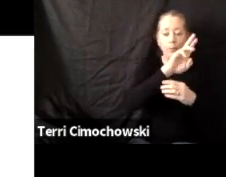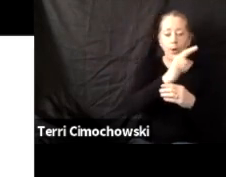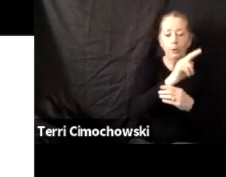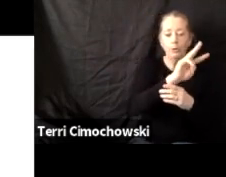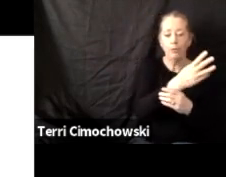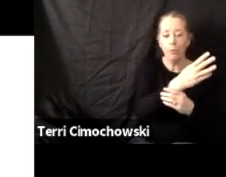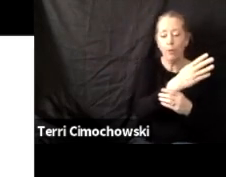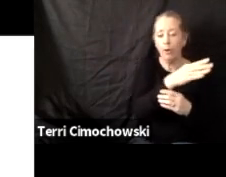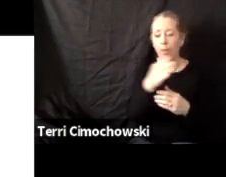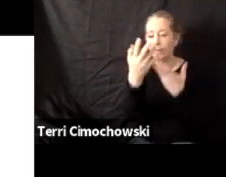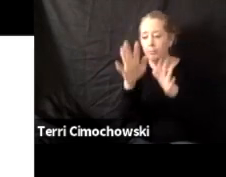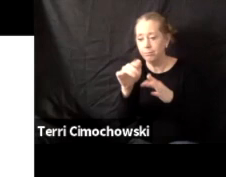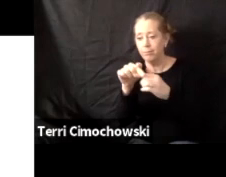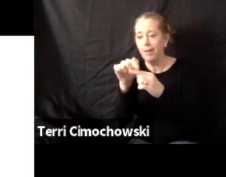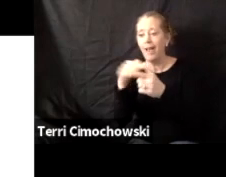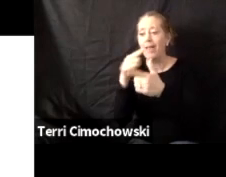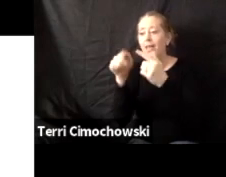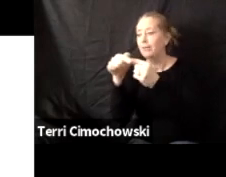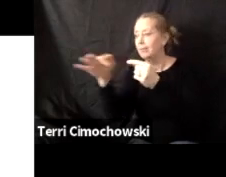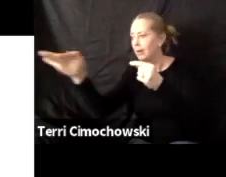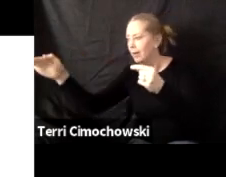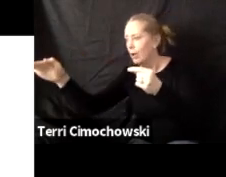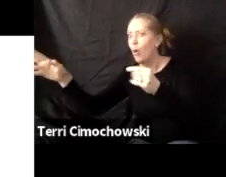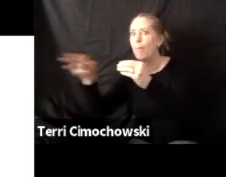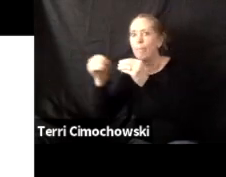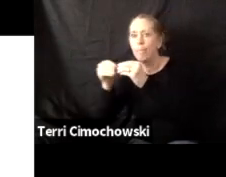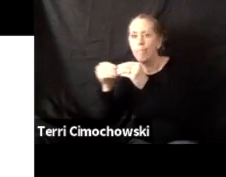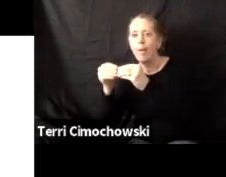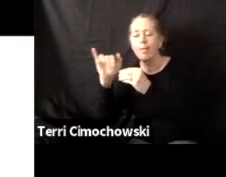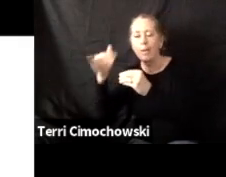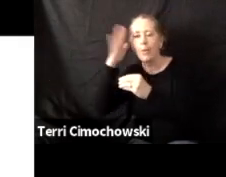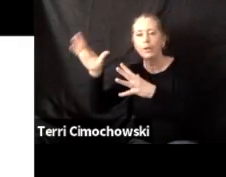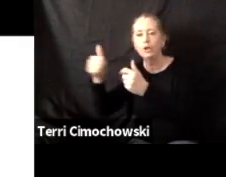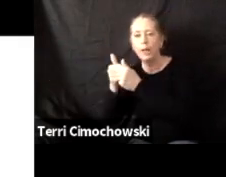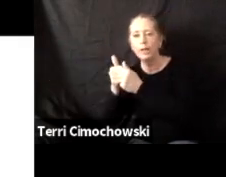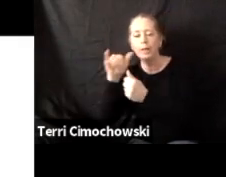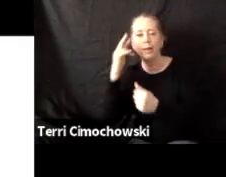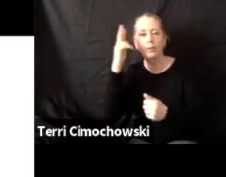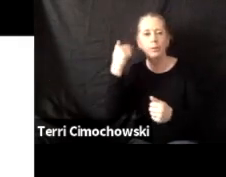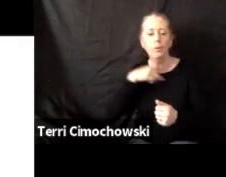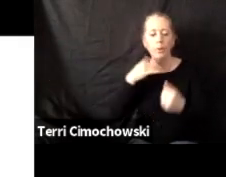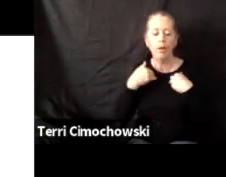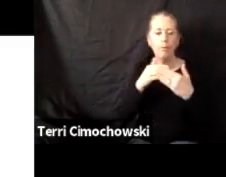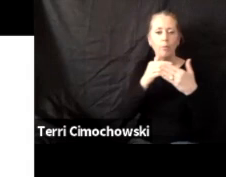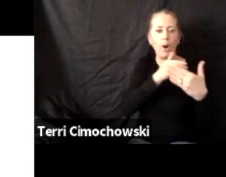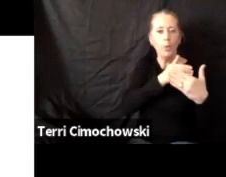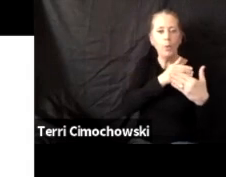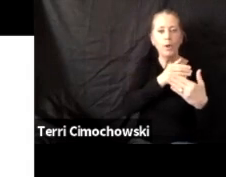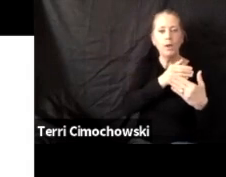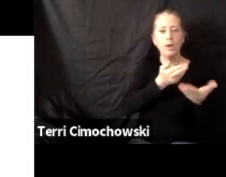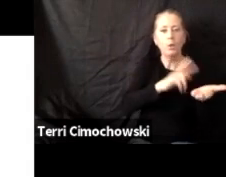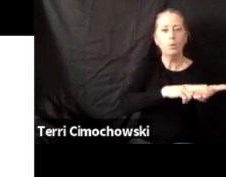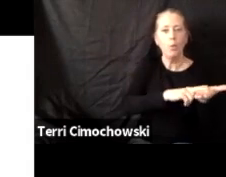needs. Not impossible, but very challenging. So that is why we're having this priority enrollment period, so that we